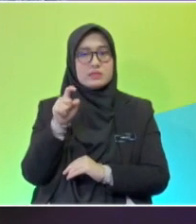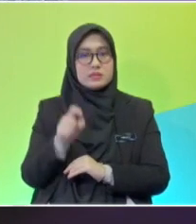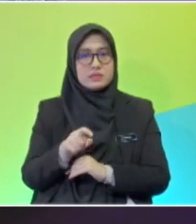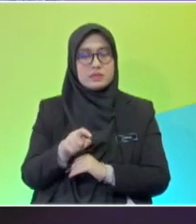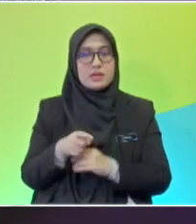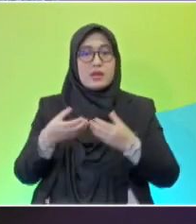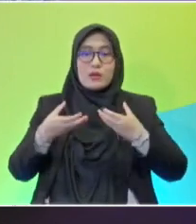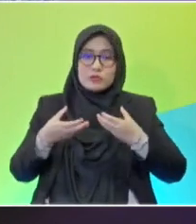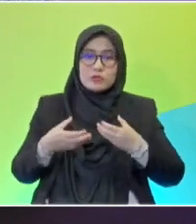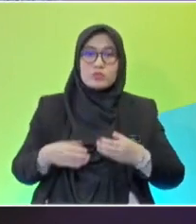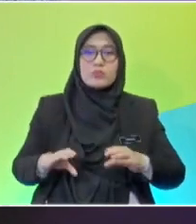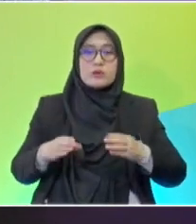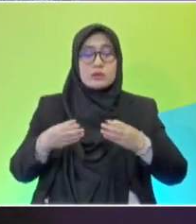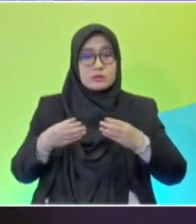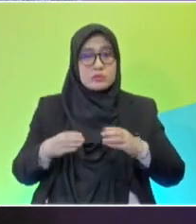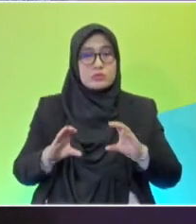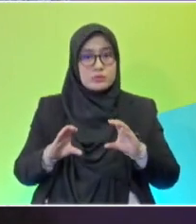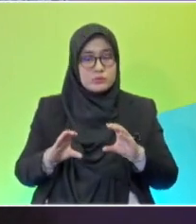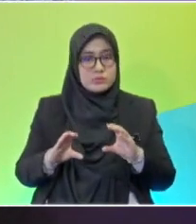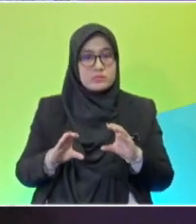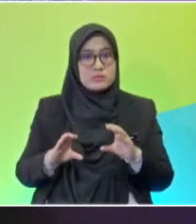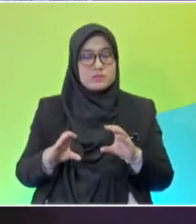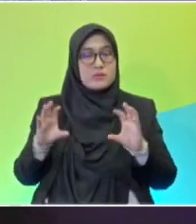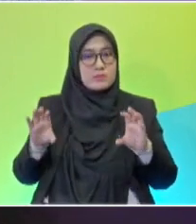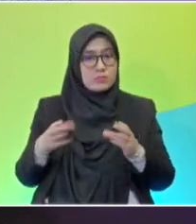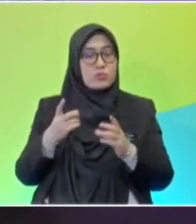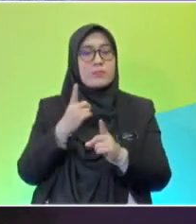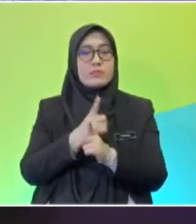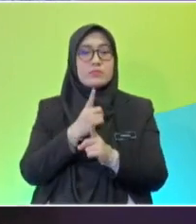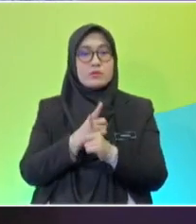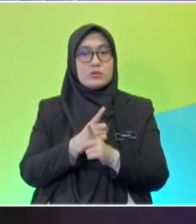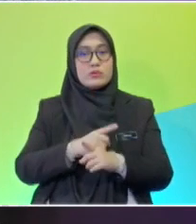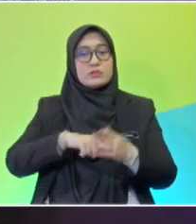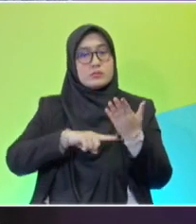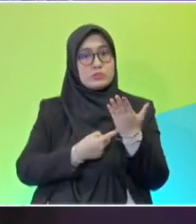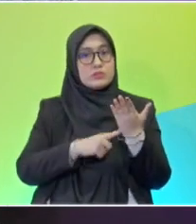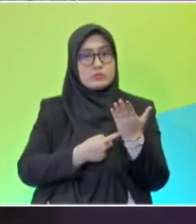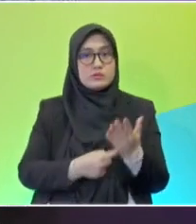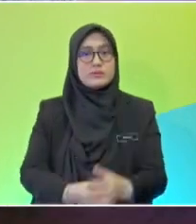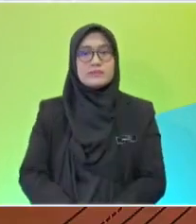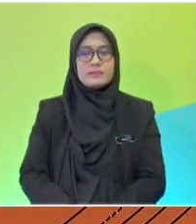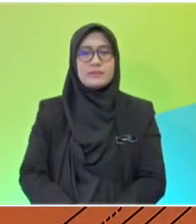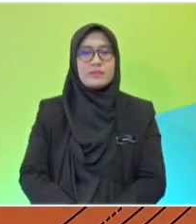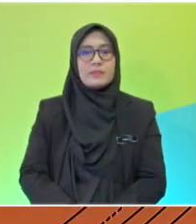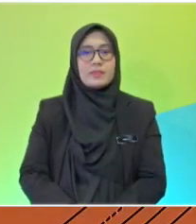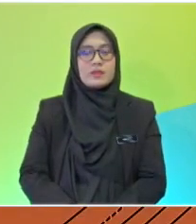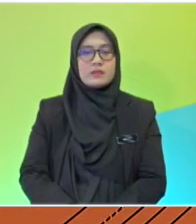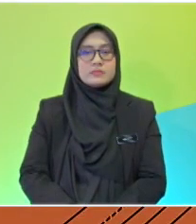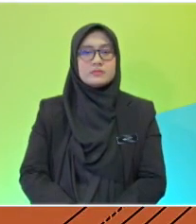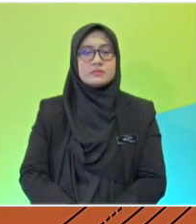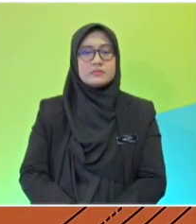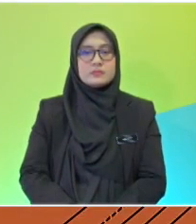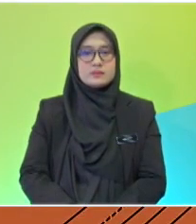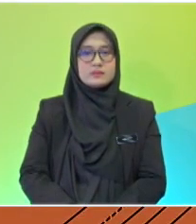do this independently. I see. Right? Okay? Okay. Again, they need to identify the correct headings, which is activity